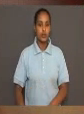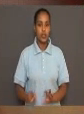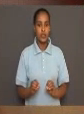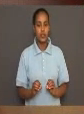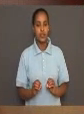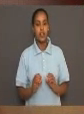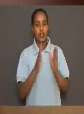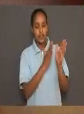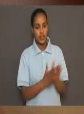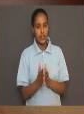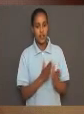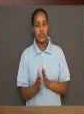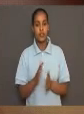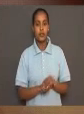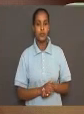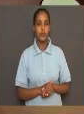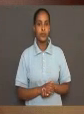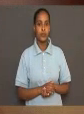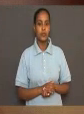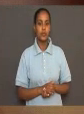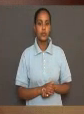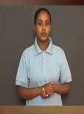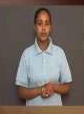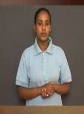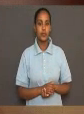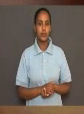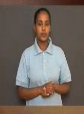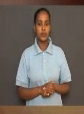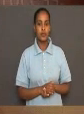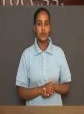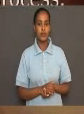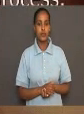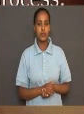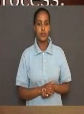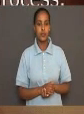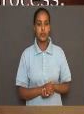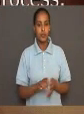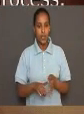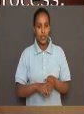Students, let's get ready. Begin.